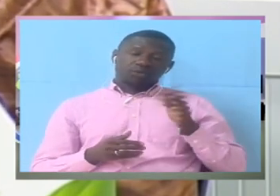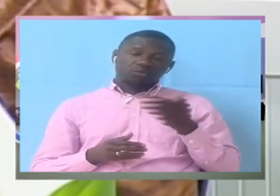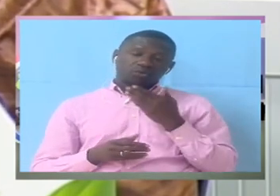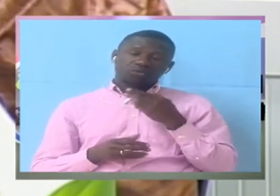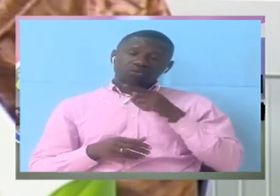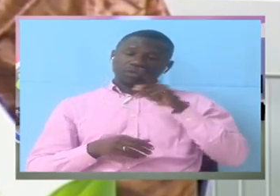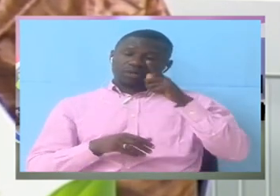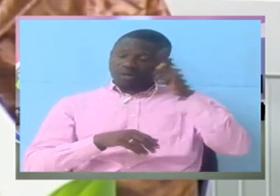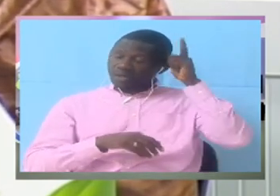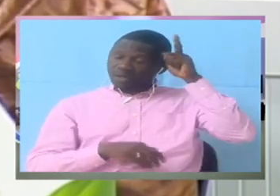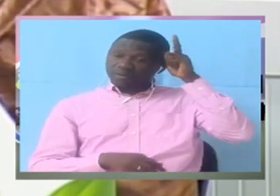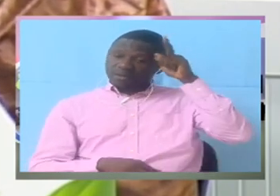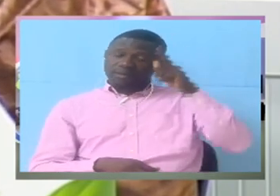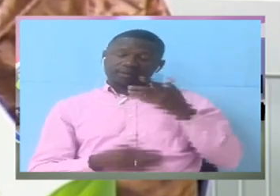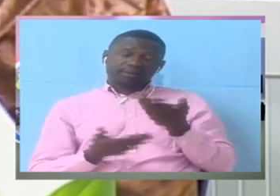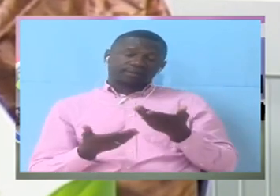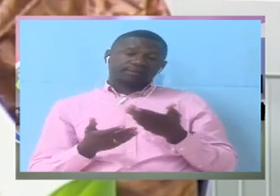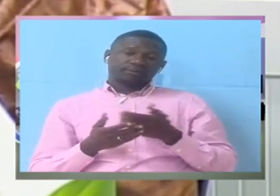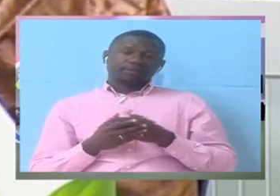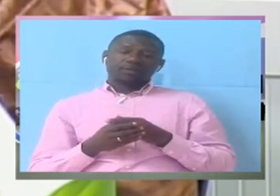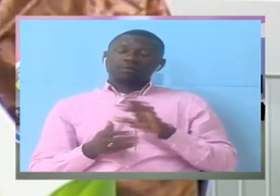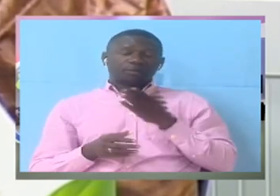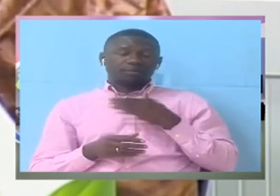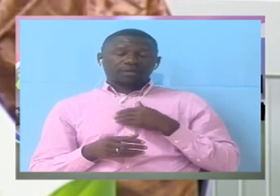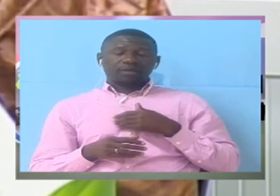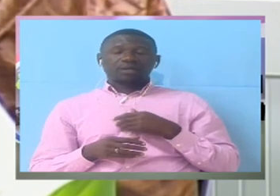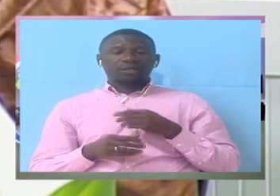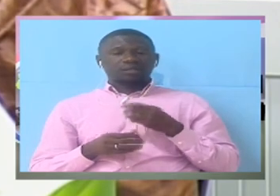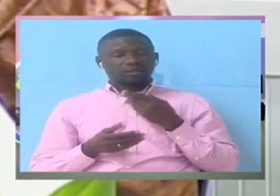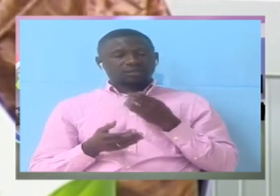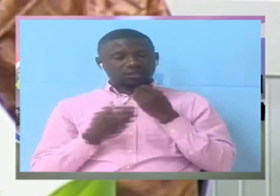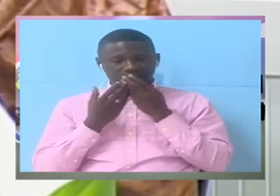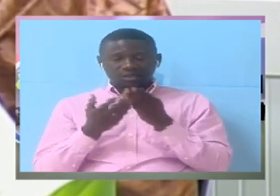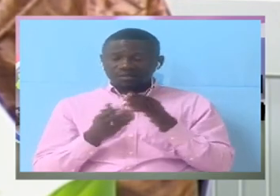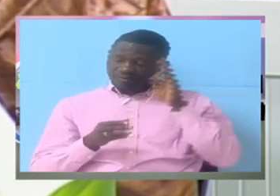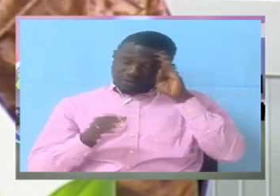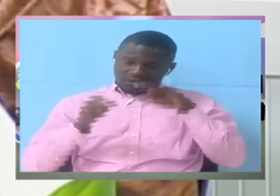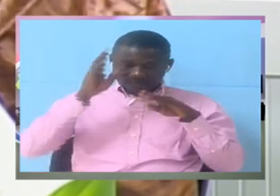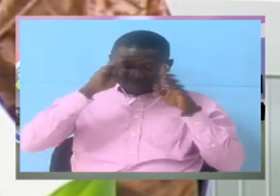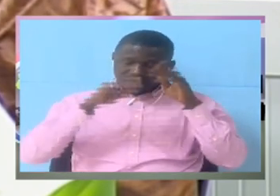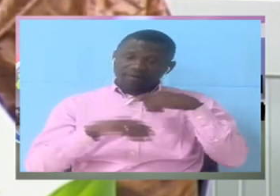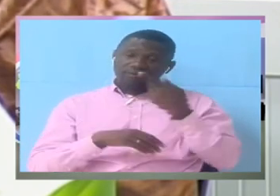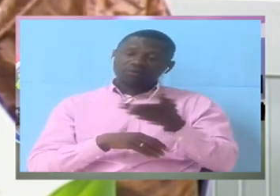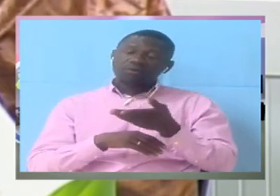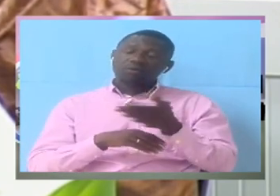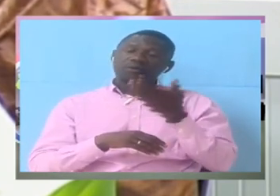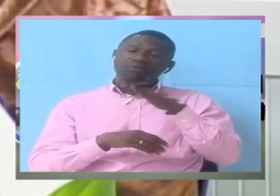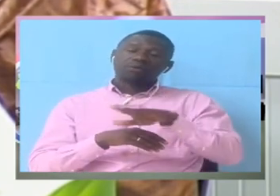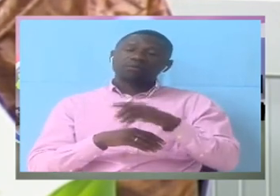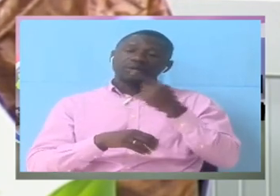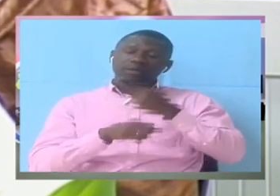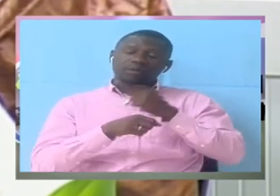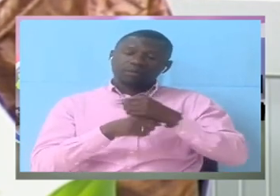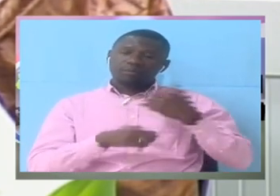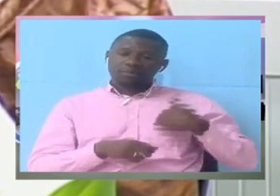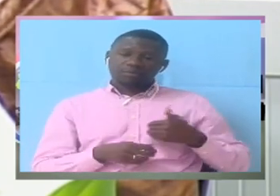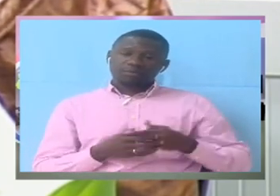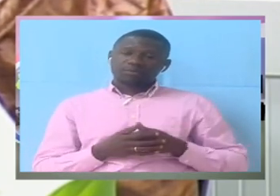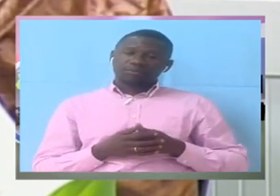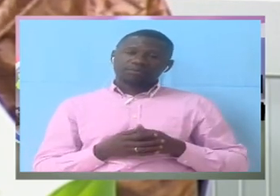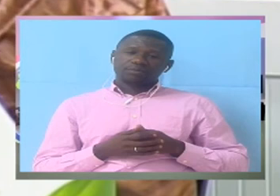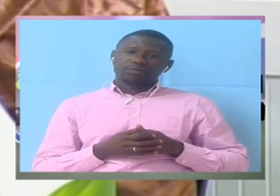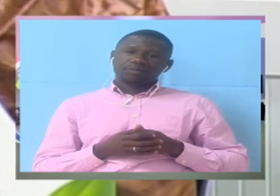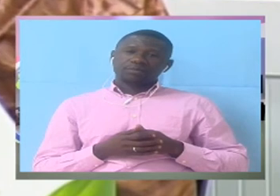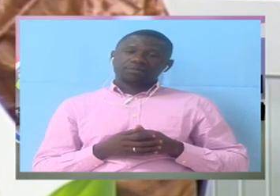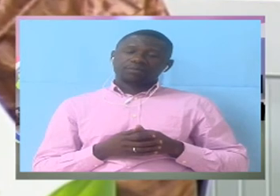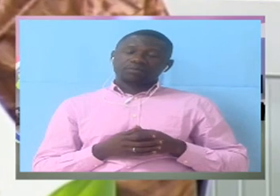no, in see all the hako dang no. Maybe I can seek forgiveness from Gambia. But Bibila ni mo mo kundi teta Liberia no boni bata